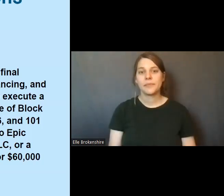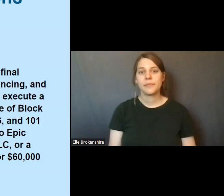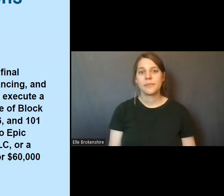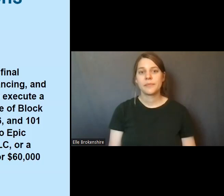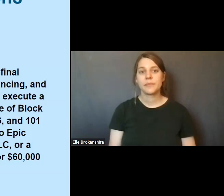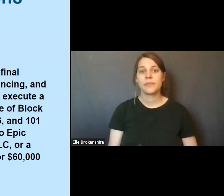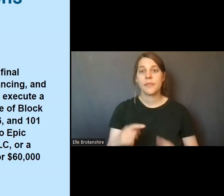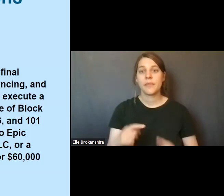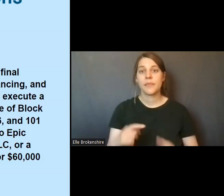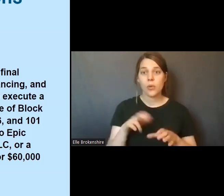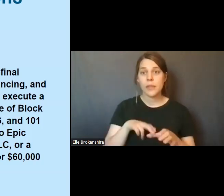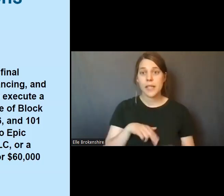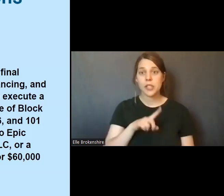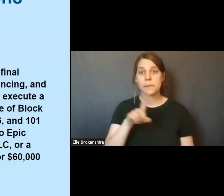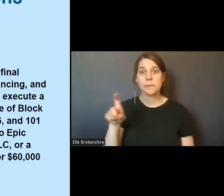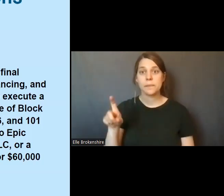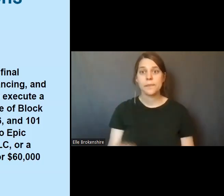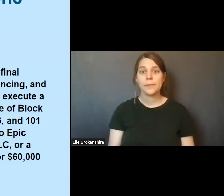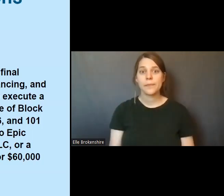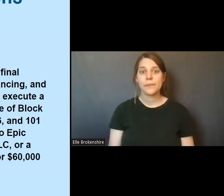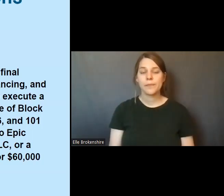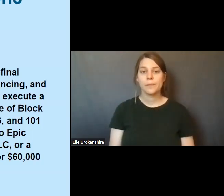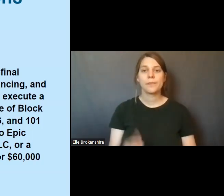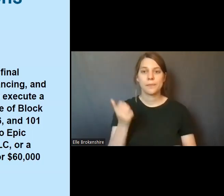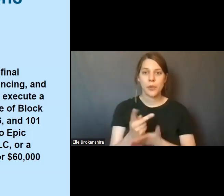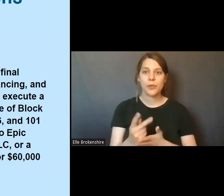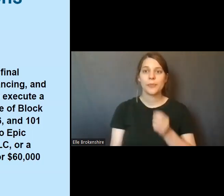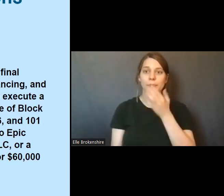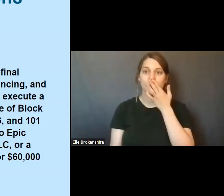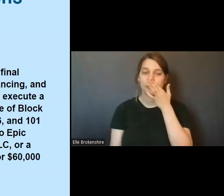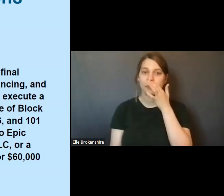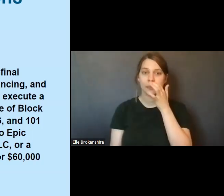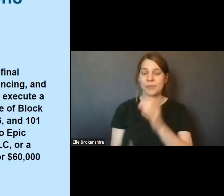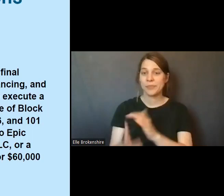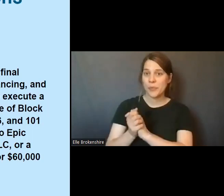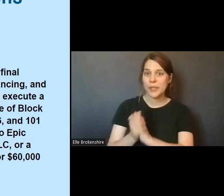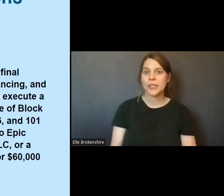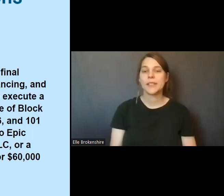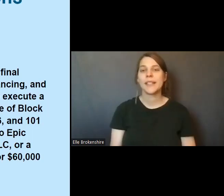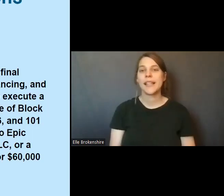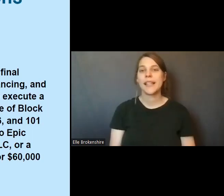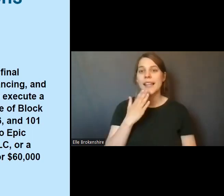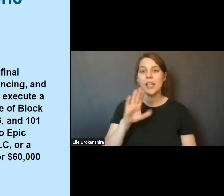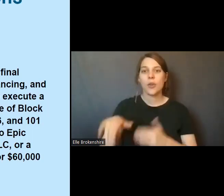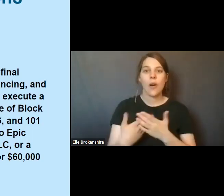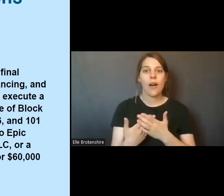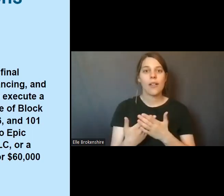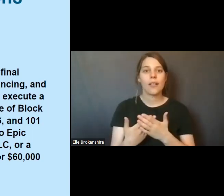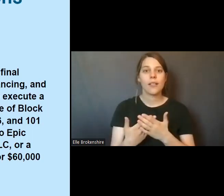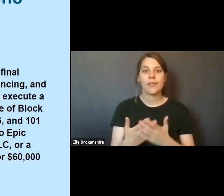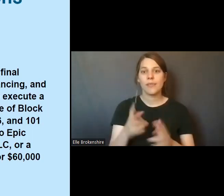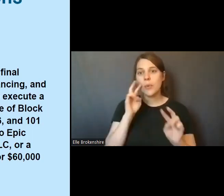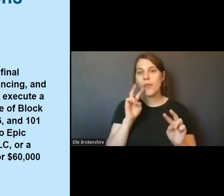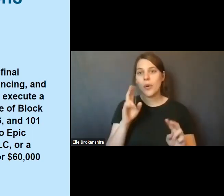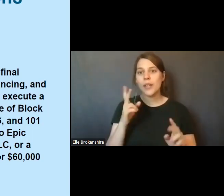Great. Any opposed or abstentions? And the motion carries. Congratulations. Thank you all, and look forward to see the project